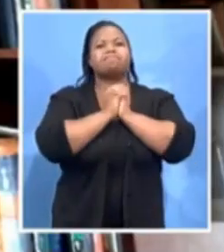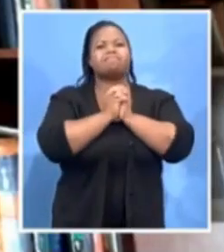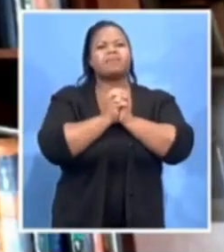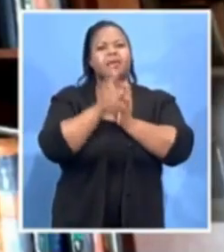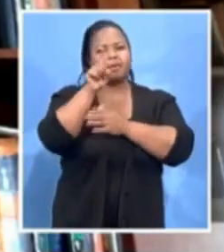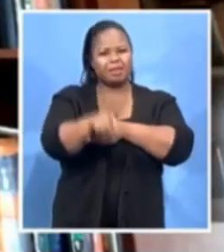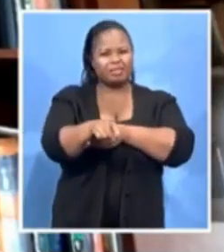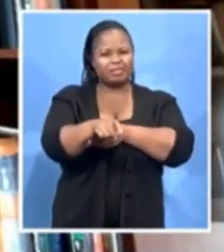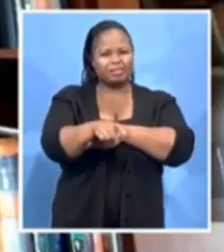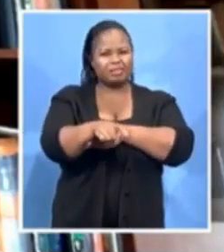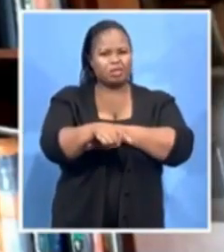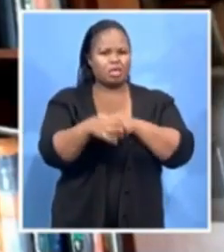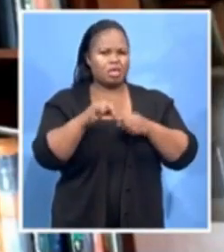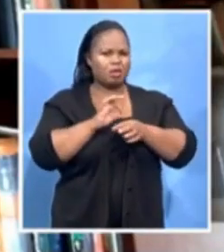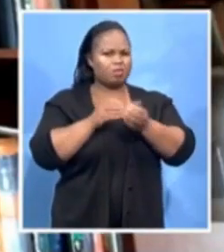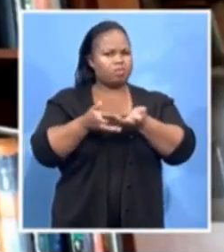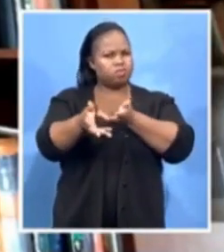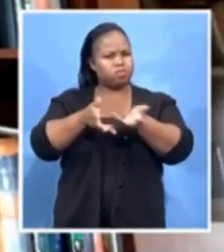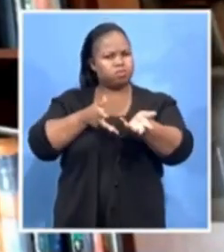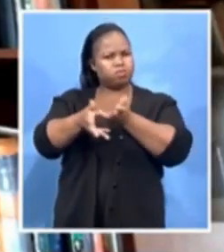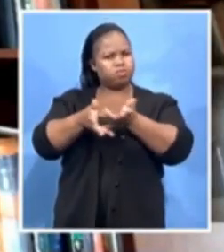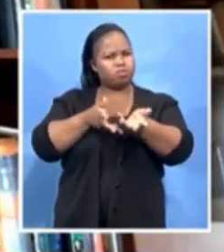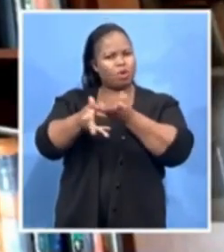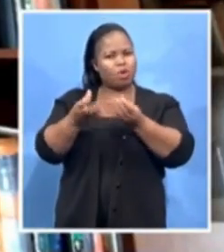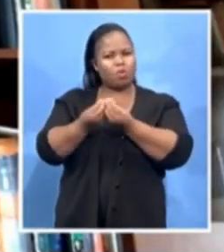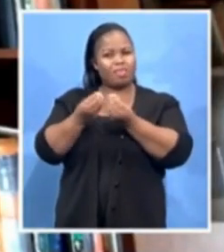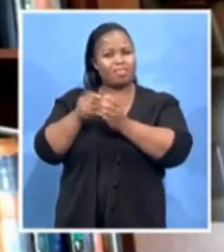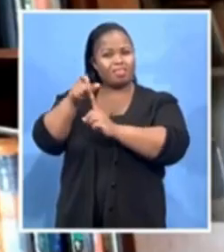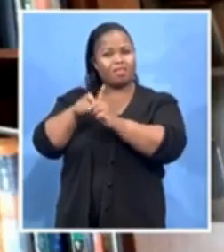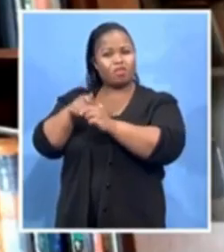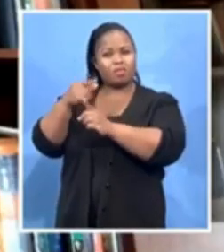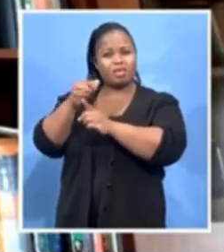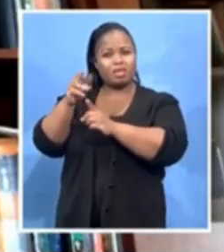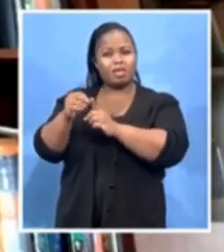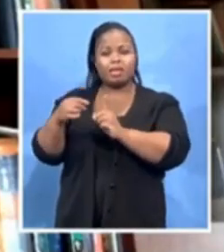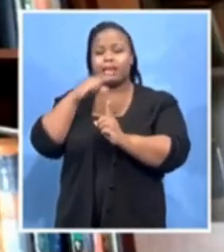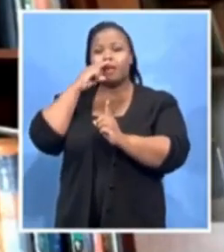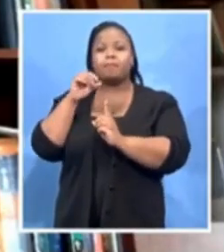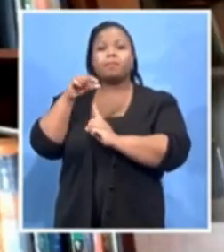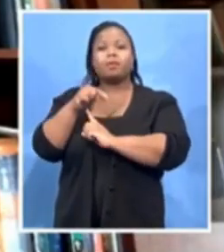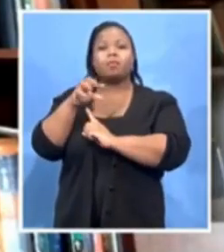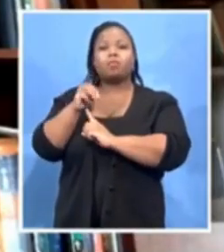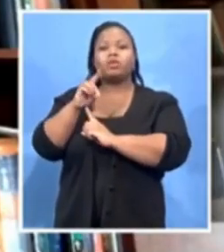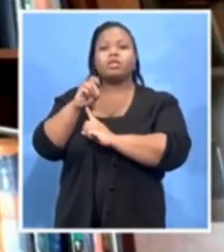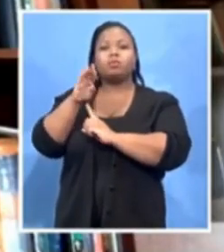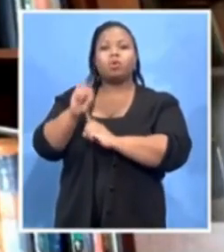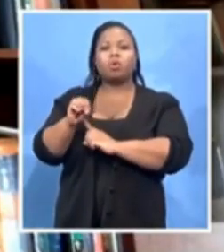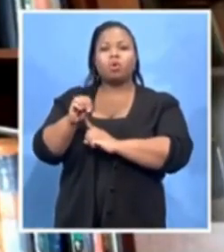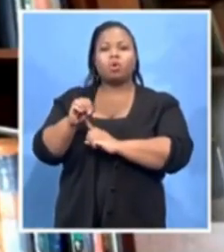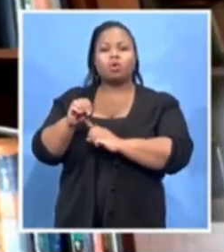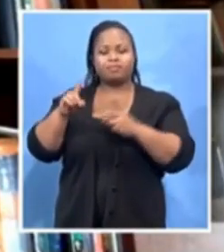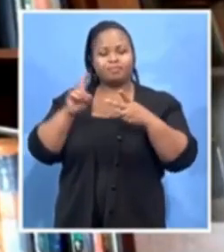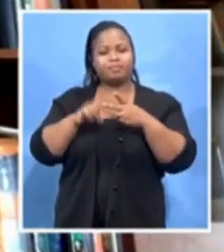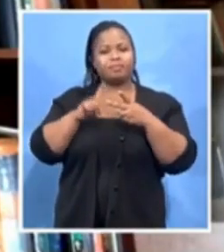Sékou Touré of Guinea, Modibo Keïta of Mali, Gamal Abdel Nasser of